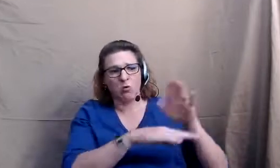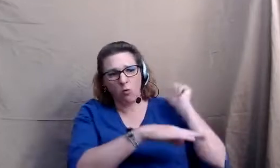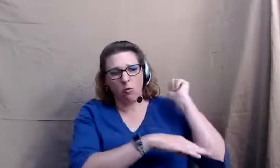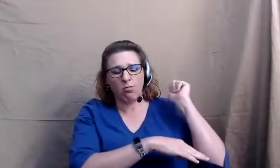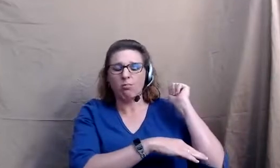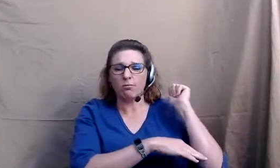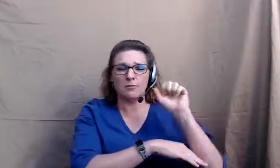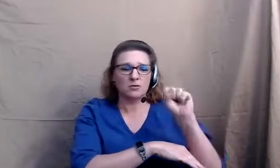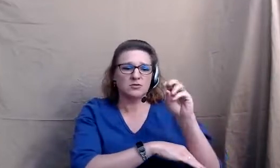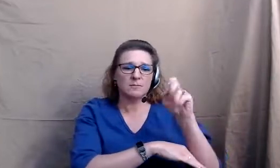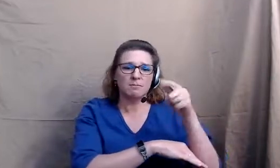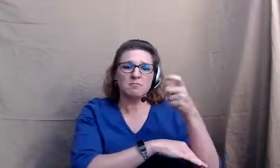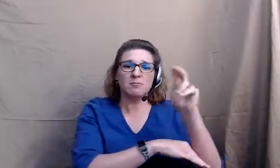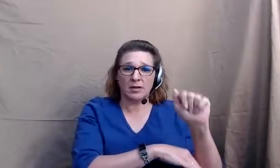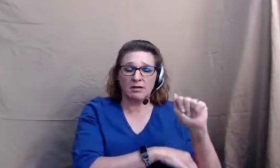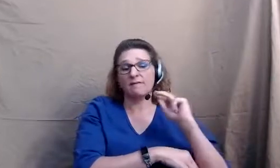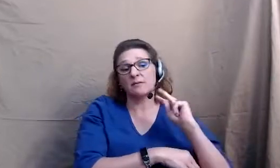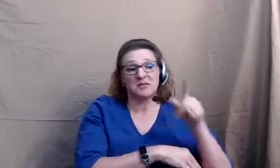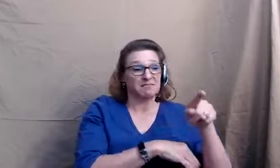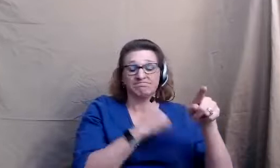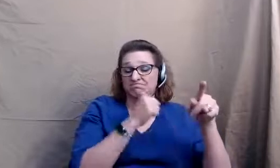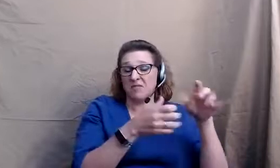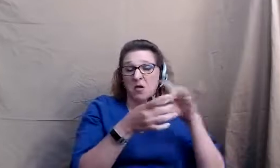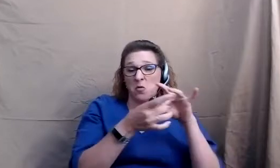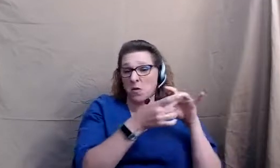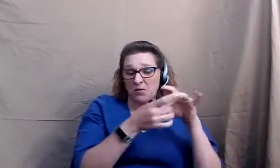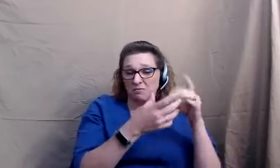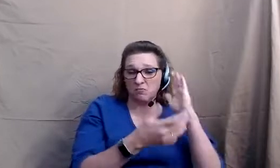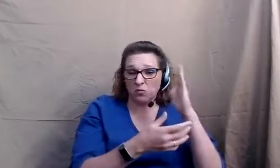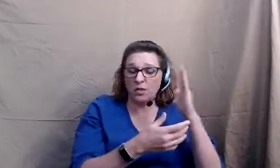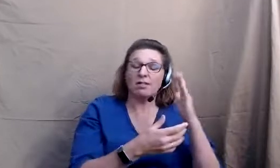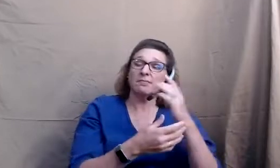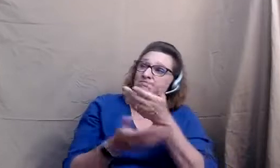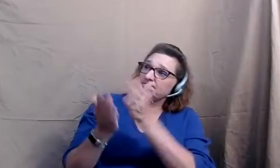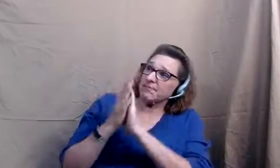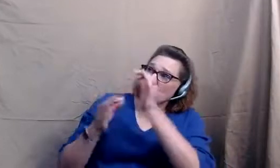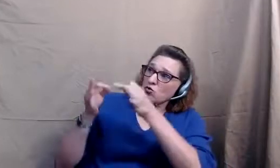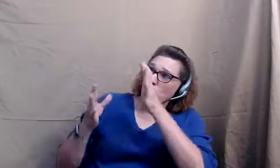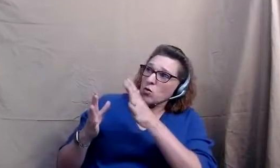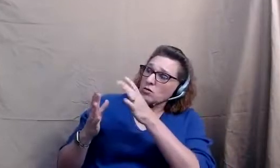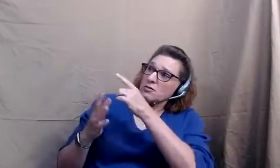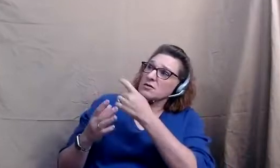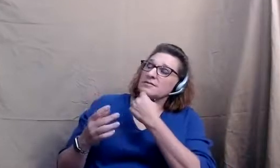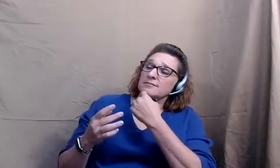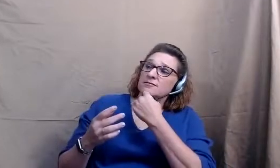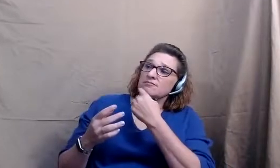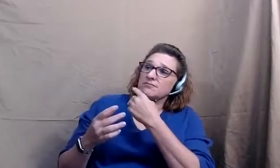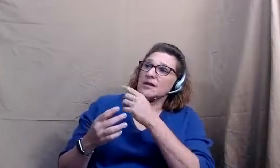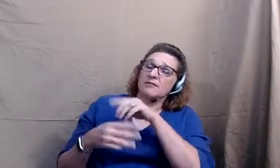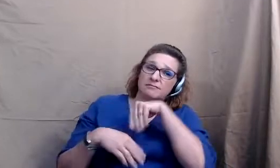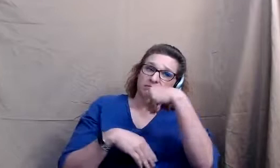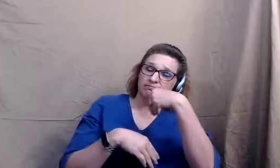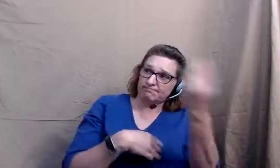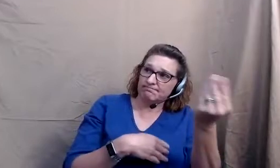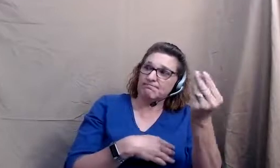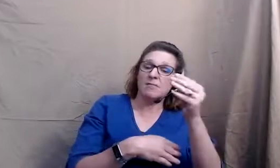If the victim fails to cooperate as a result of the subpoena, we might ask the court to issue what's called a material witness warrant for